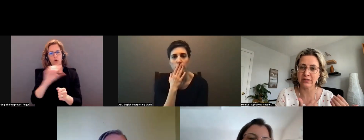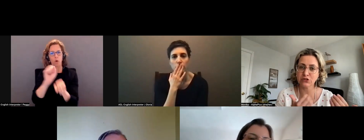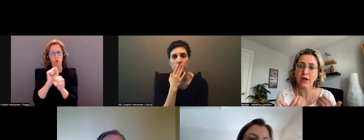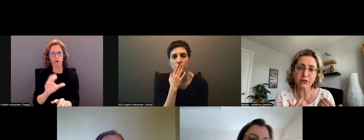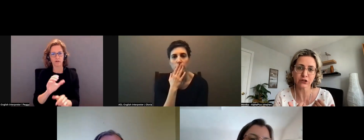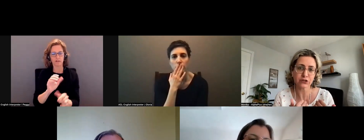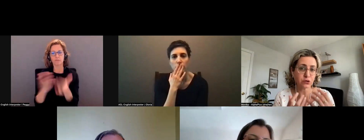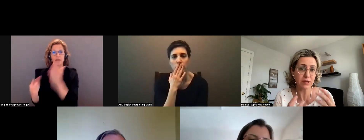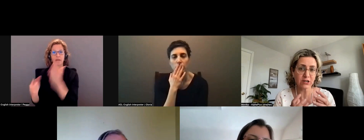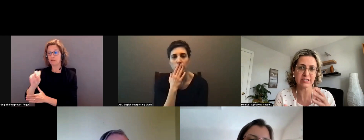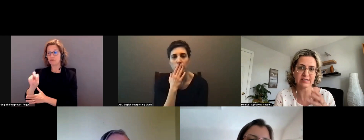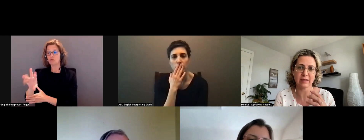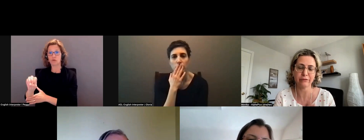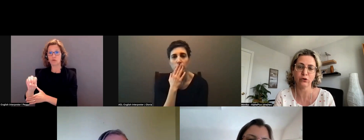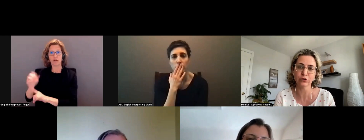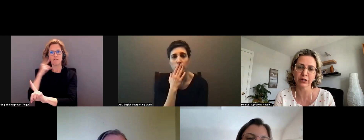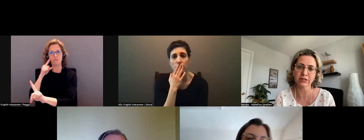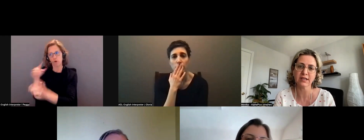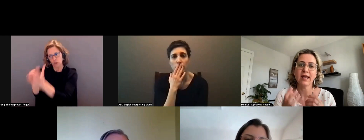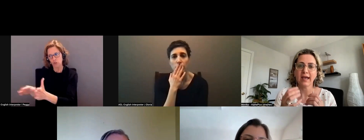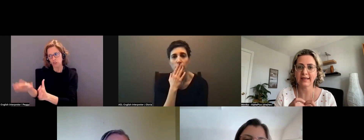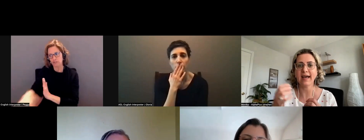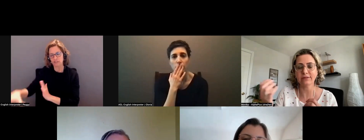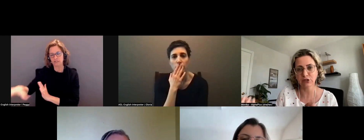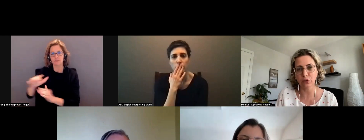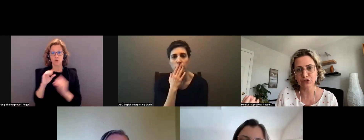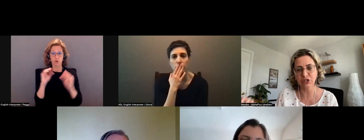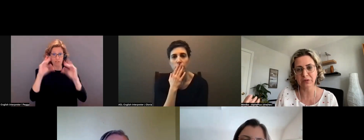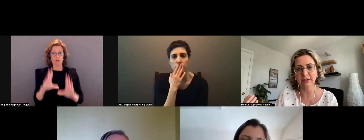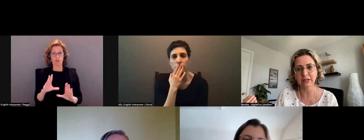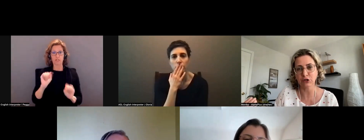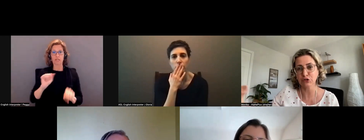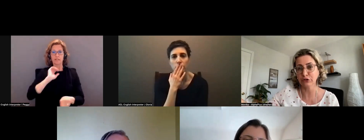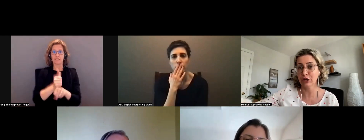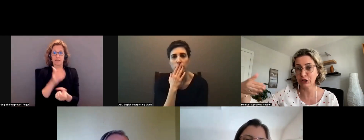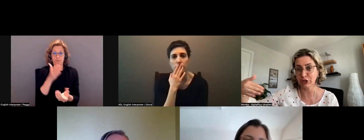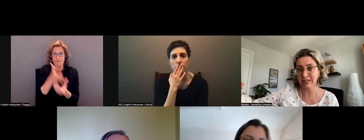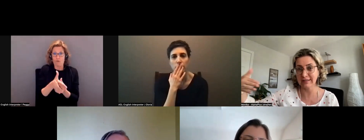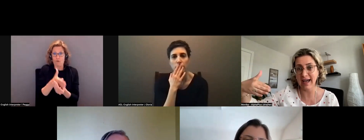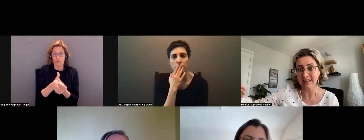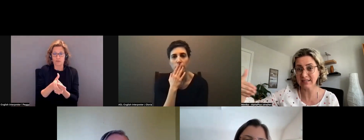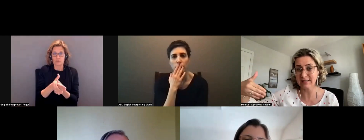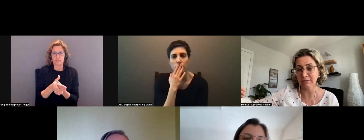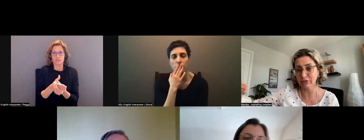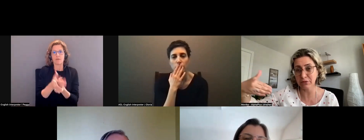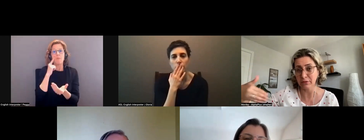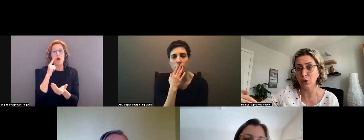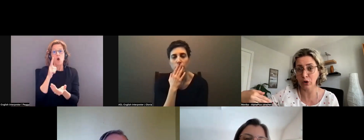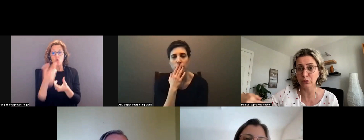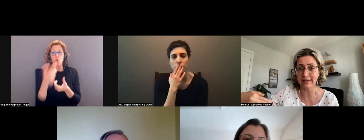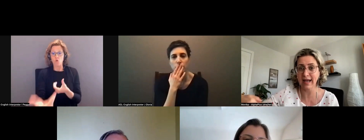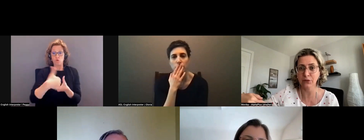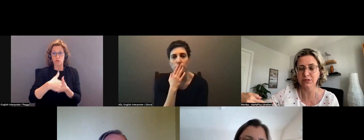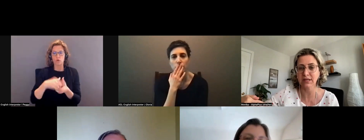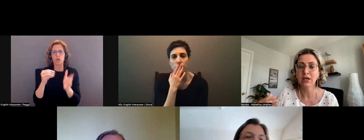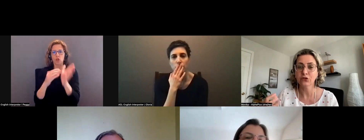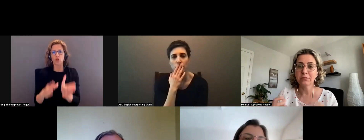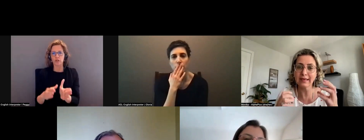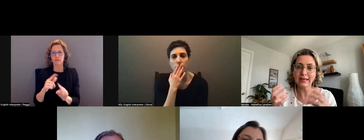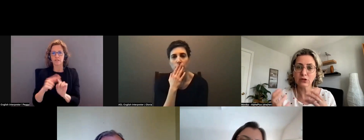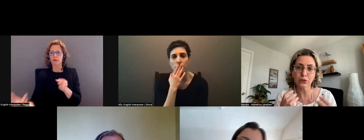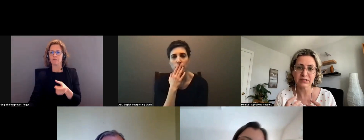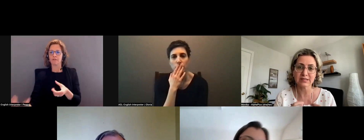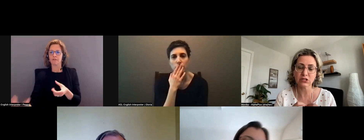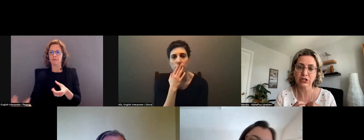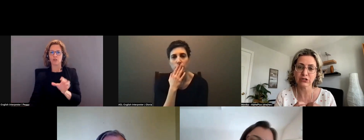So instructors could actually set up folders and have those shared with the learners so the learners can access them from their own accounts. So